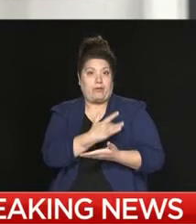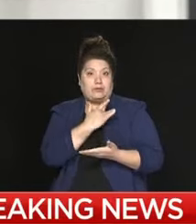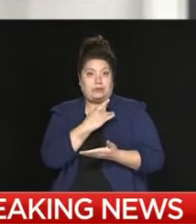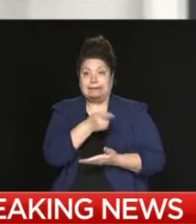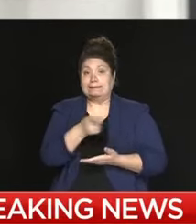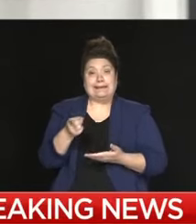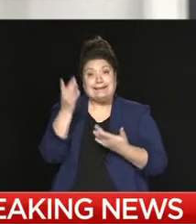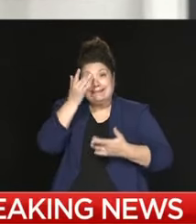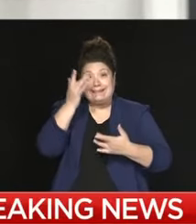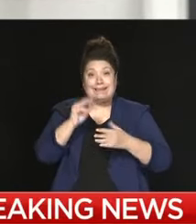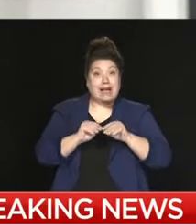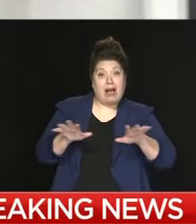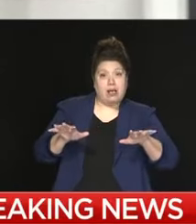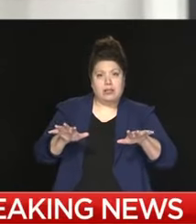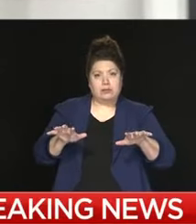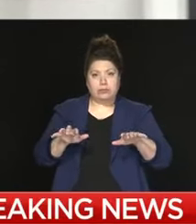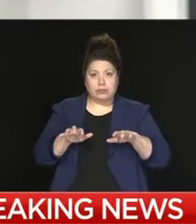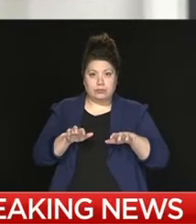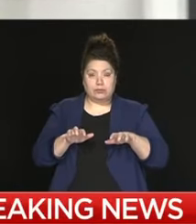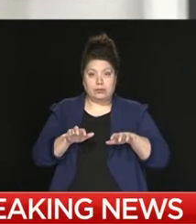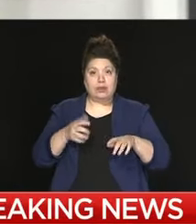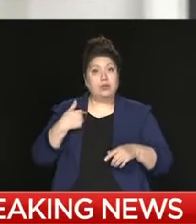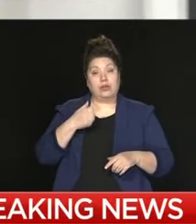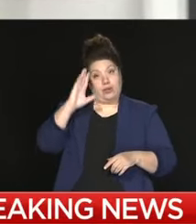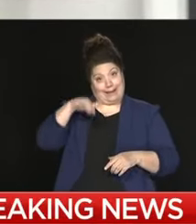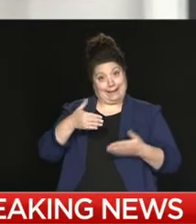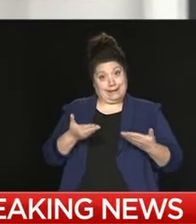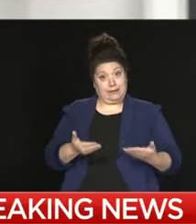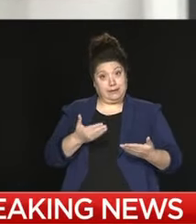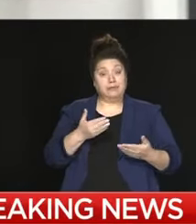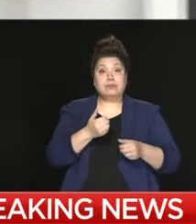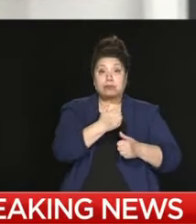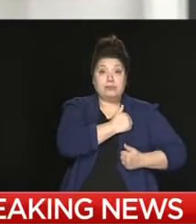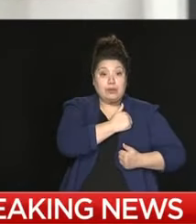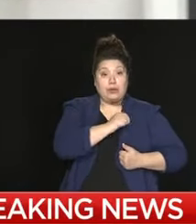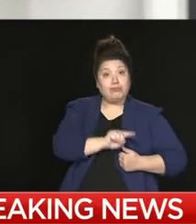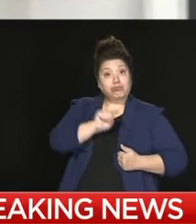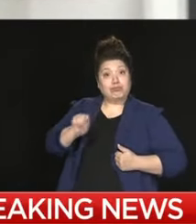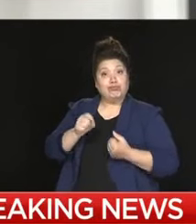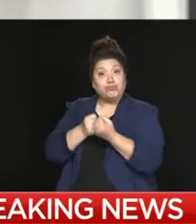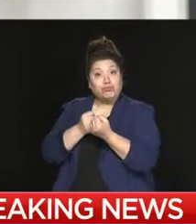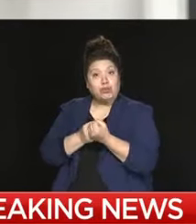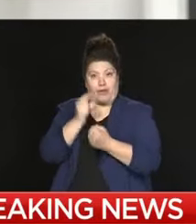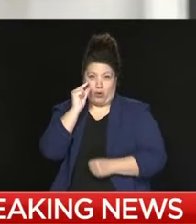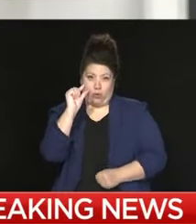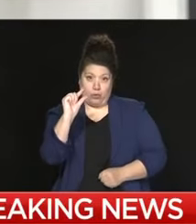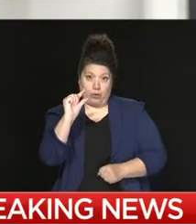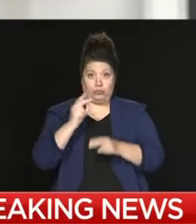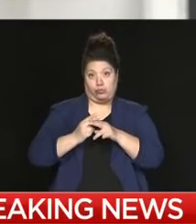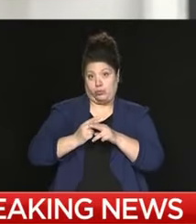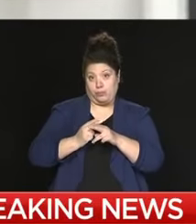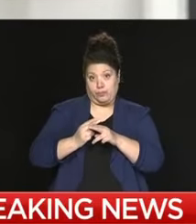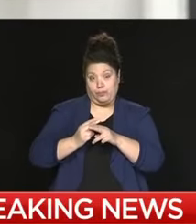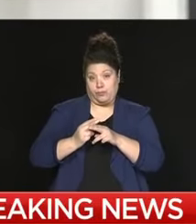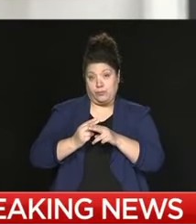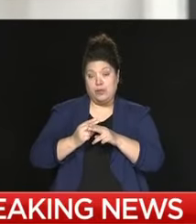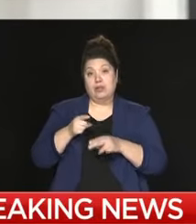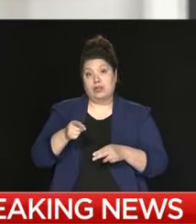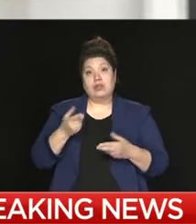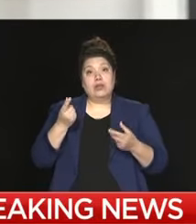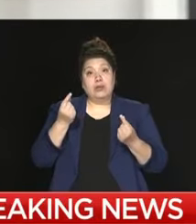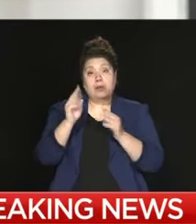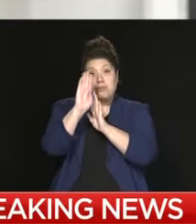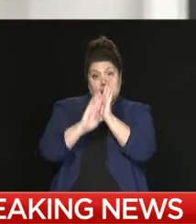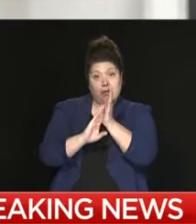situation. But we all know that this is only a short-term solution. We're also offering billions of dollars